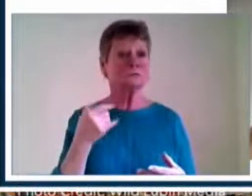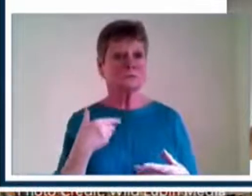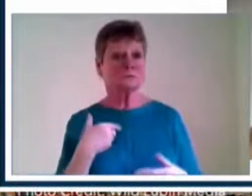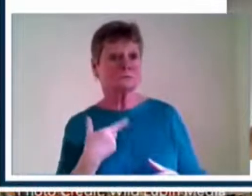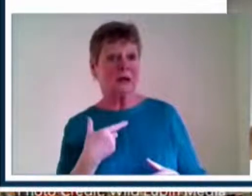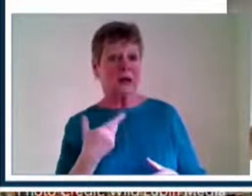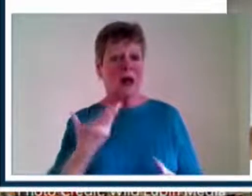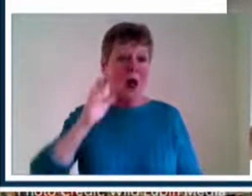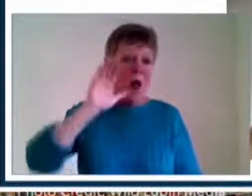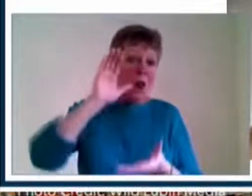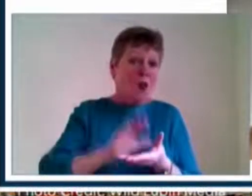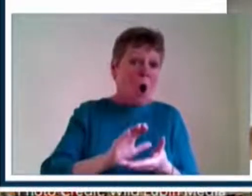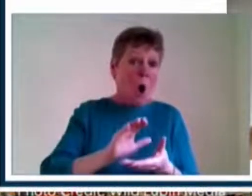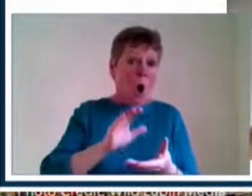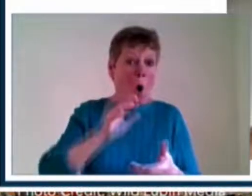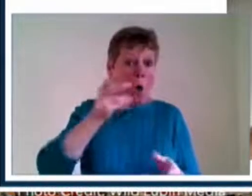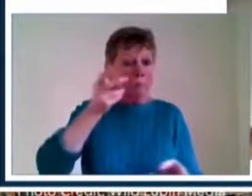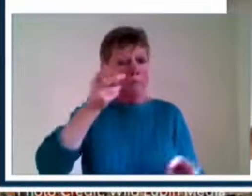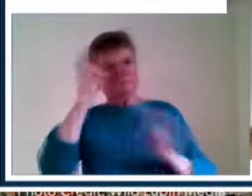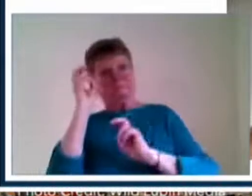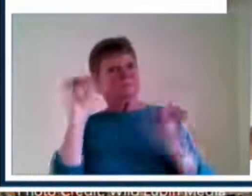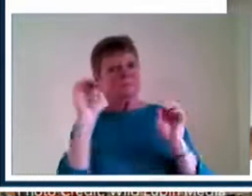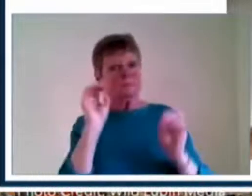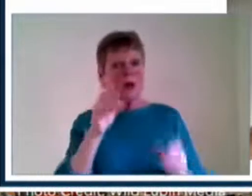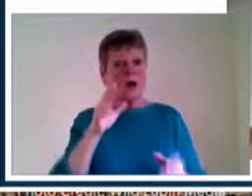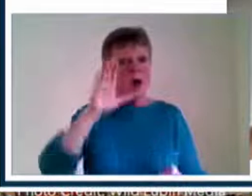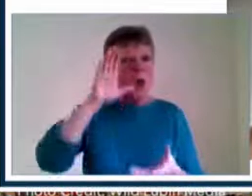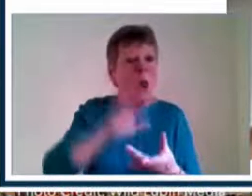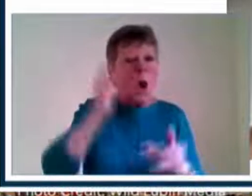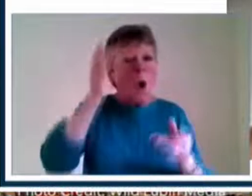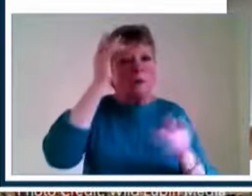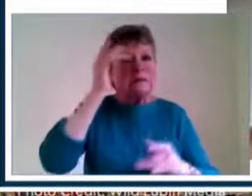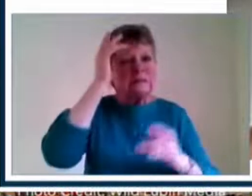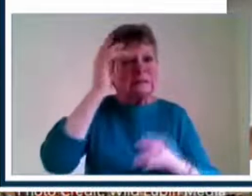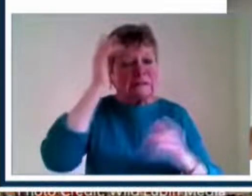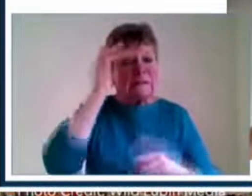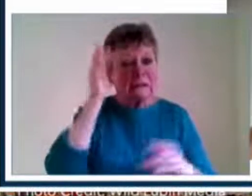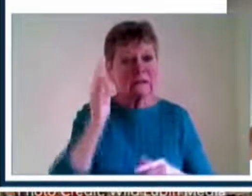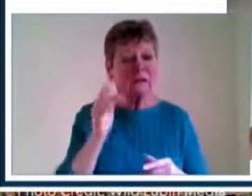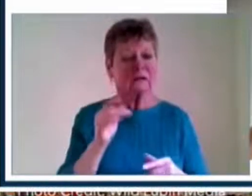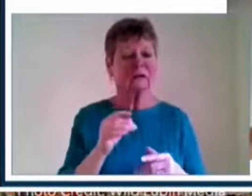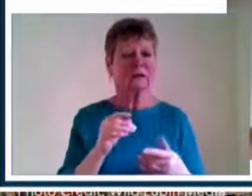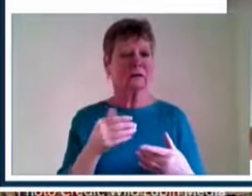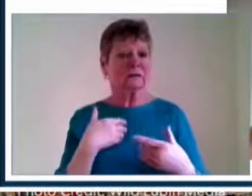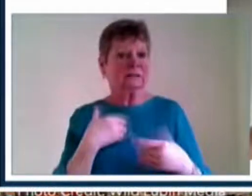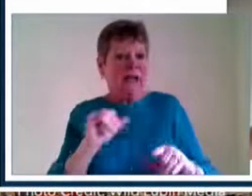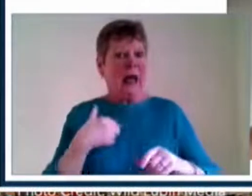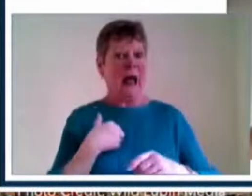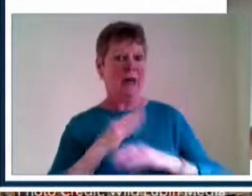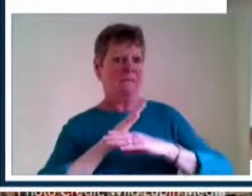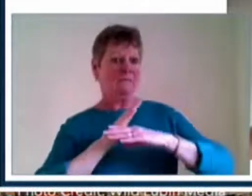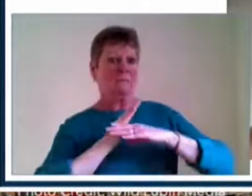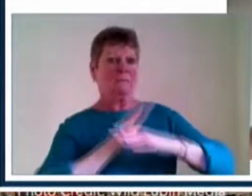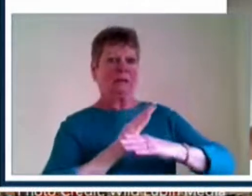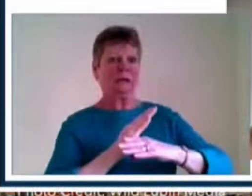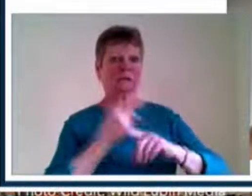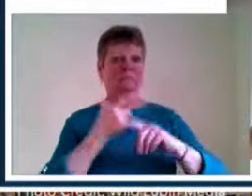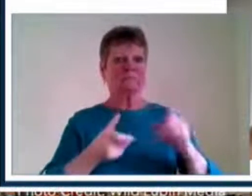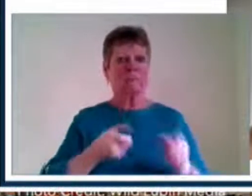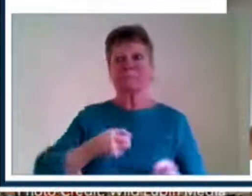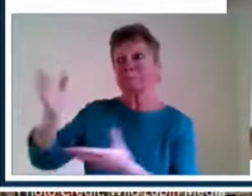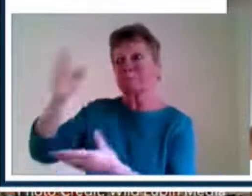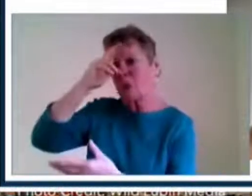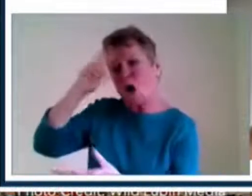severe disease, and a lot of that comes from the ongoing protection of the vaccine against hospitalization and death. If you